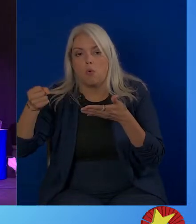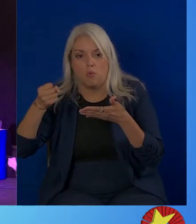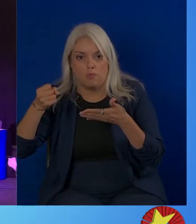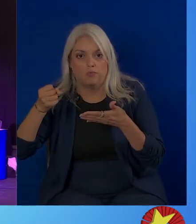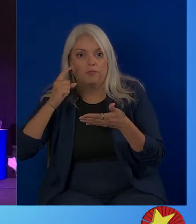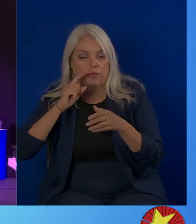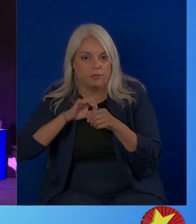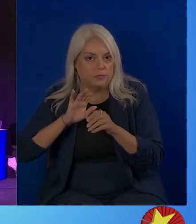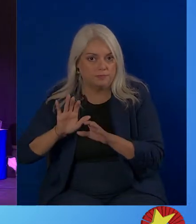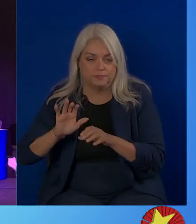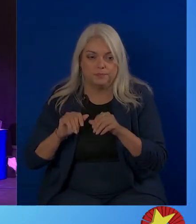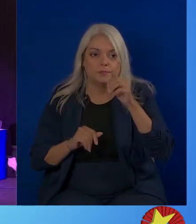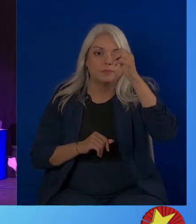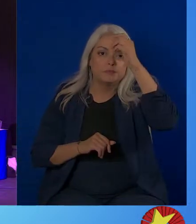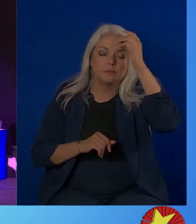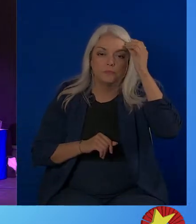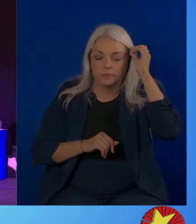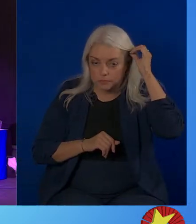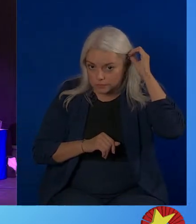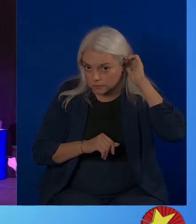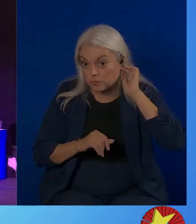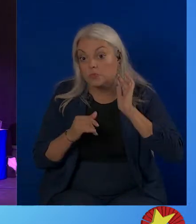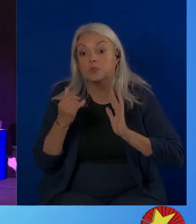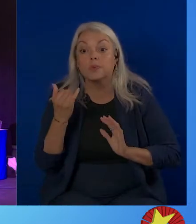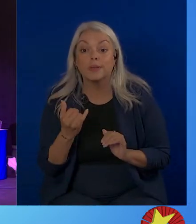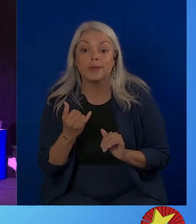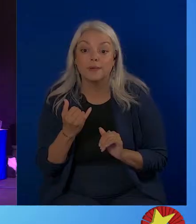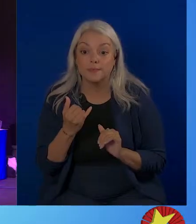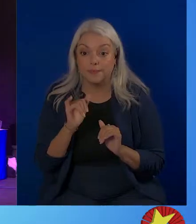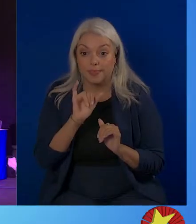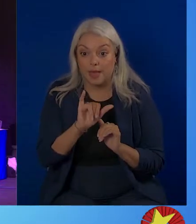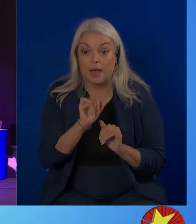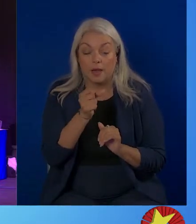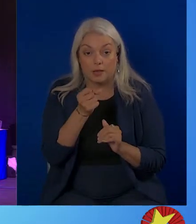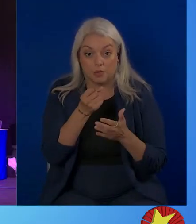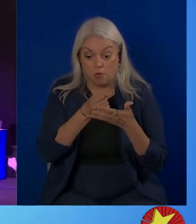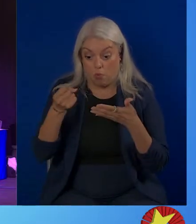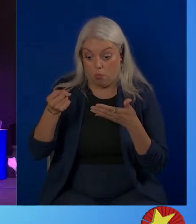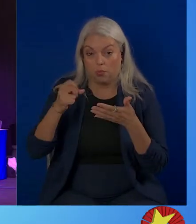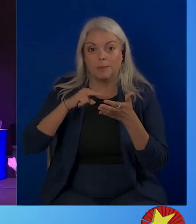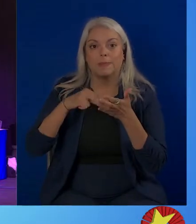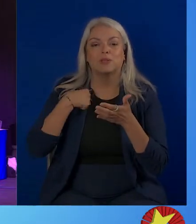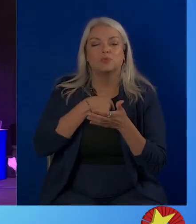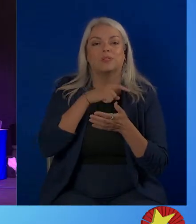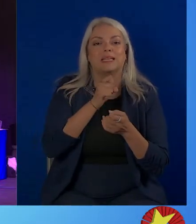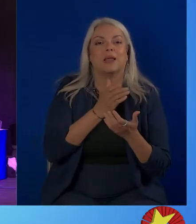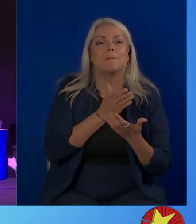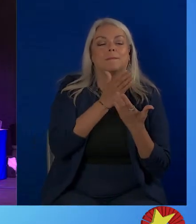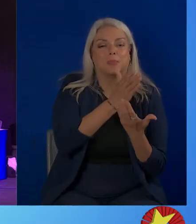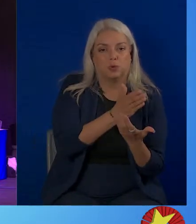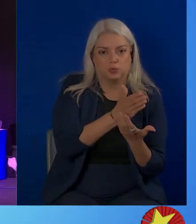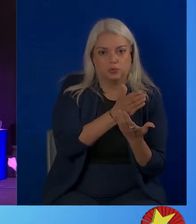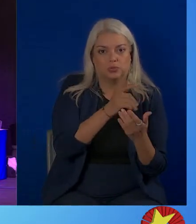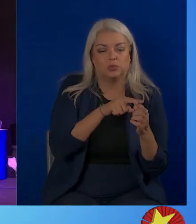All right, with that removed, we now need a motion